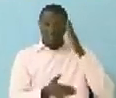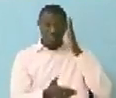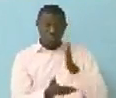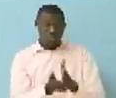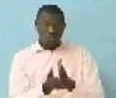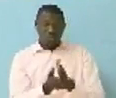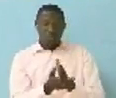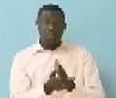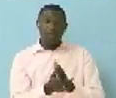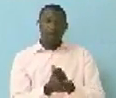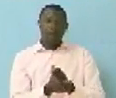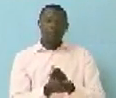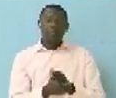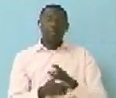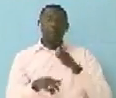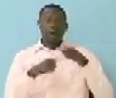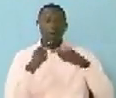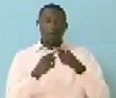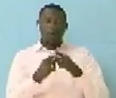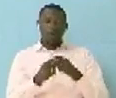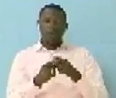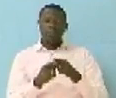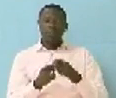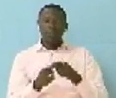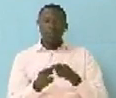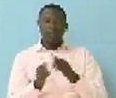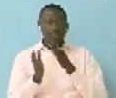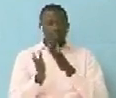in respect of the alleged coup plot.